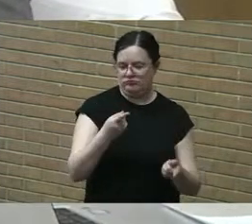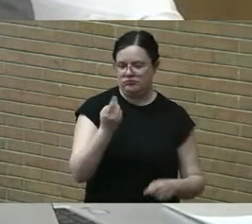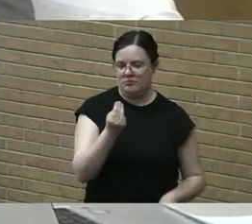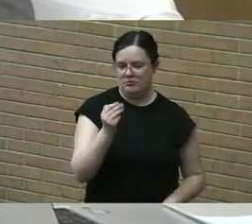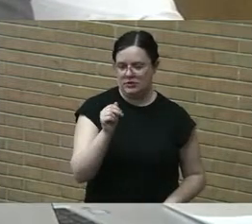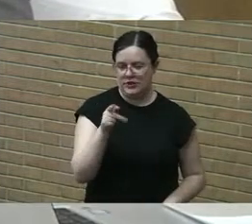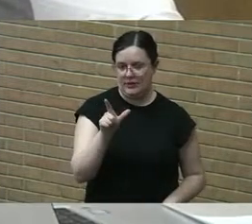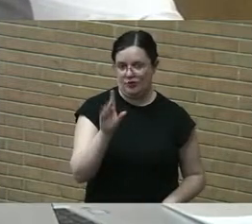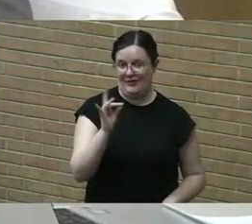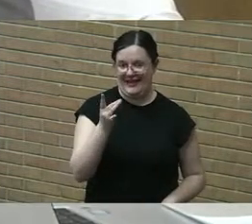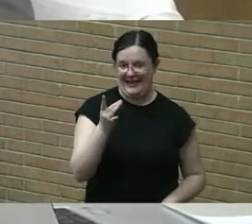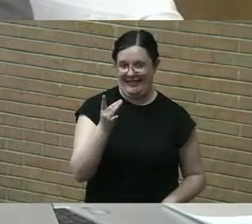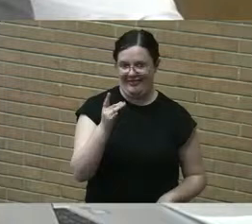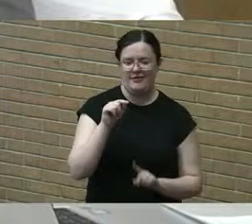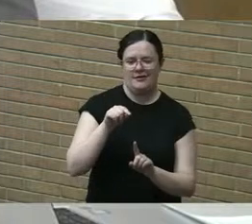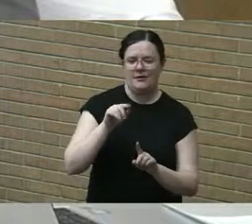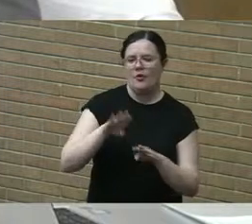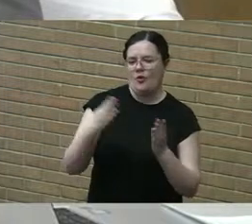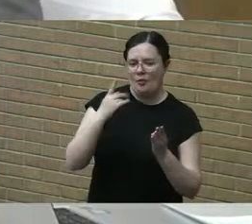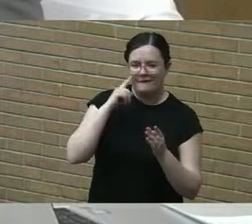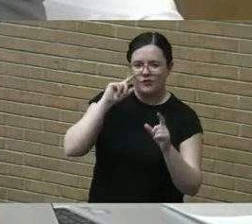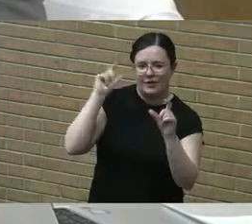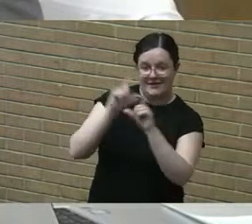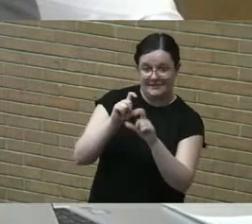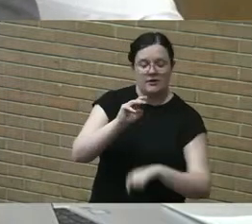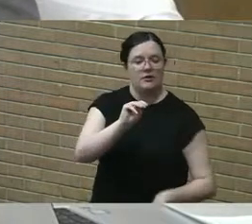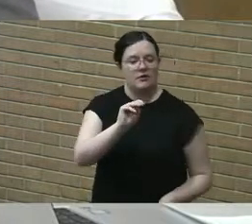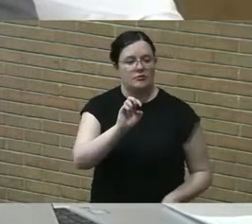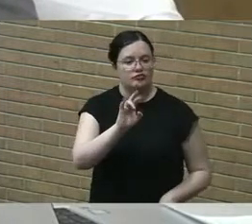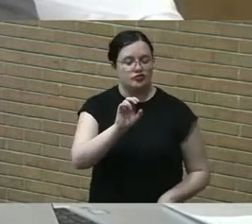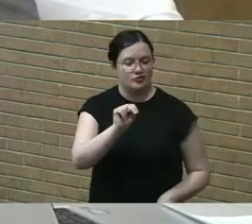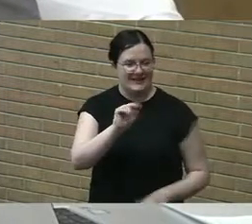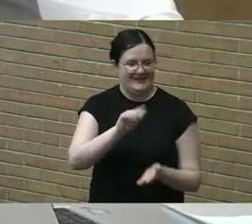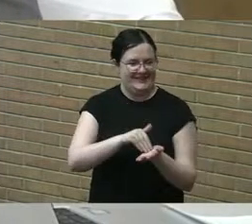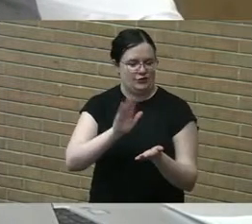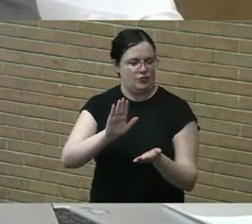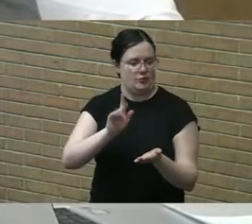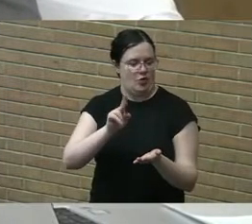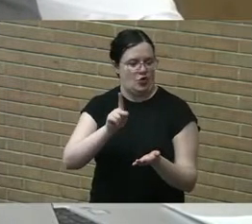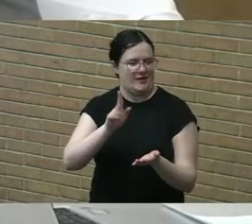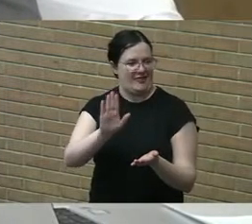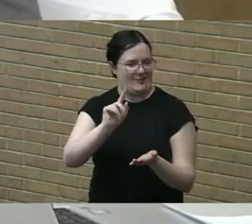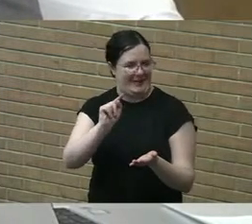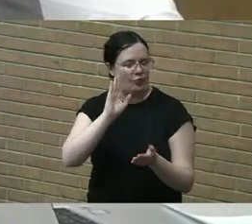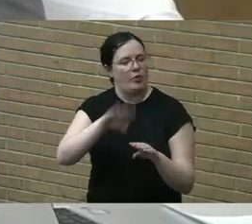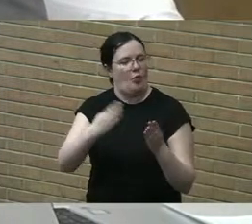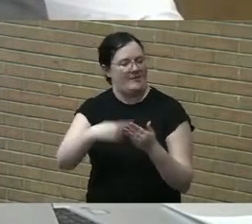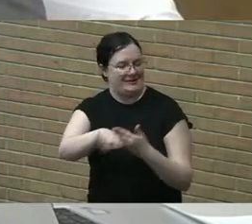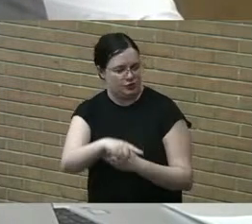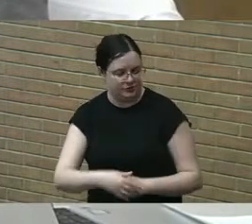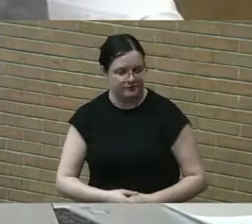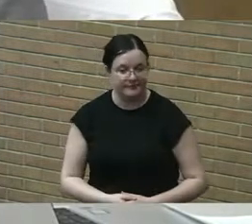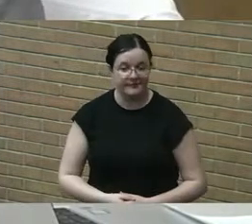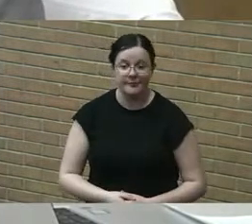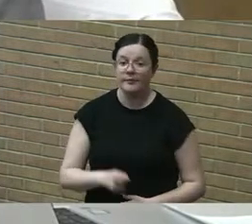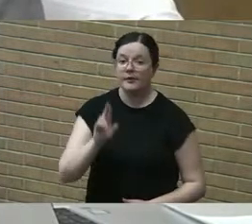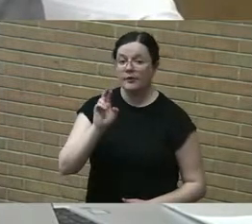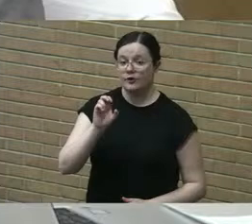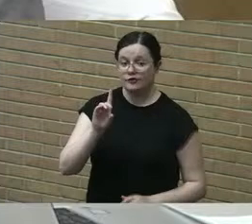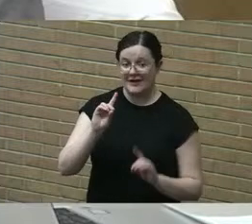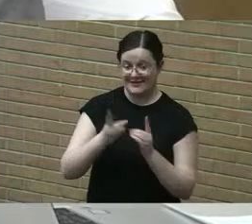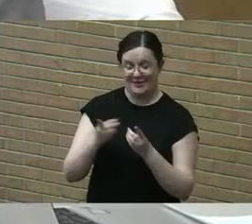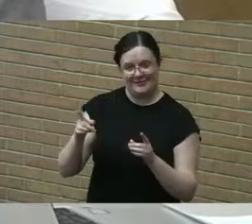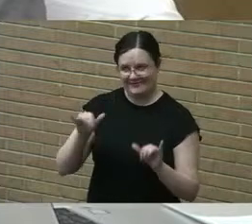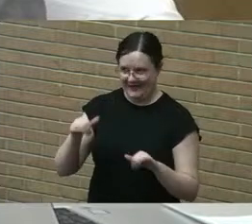for the eclipse, and Meridian Center Park bathrooms will open next week. From our Recreation Department, as usual, we have some